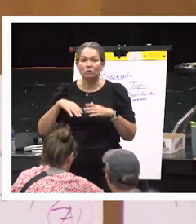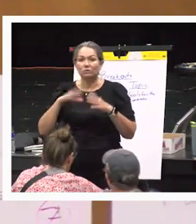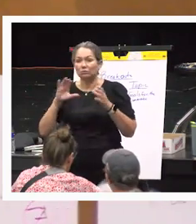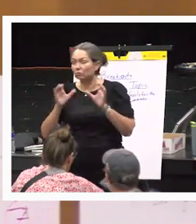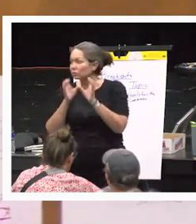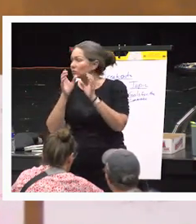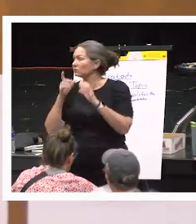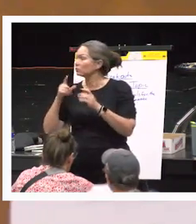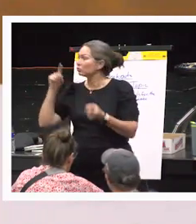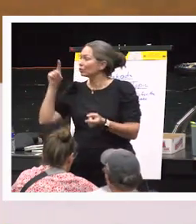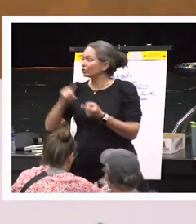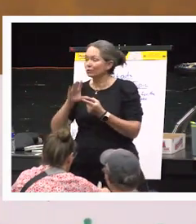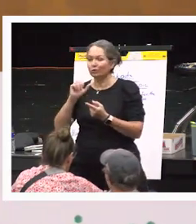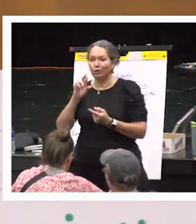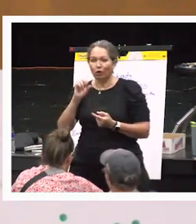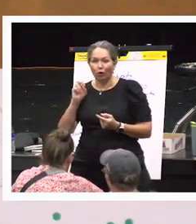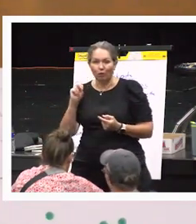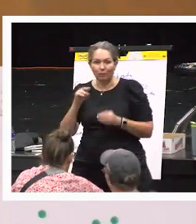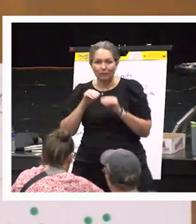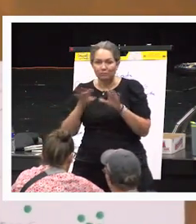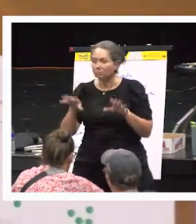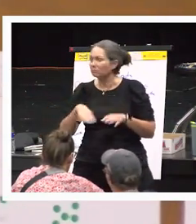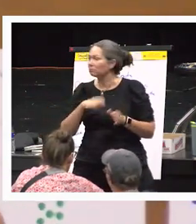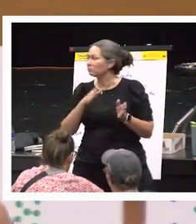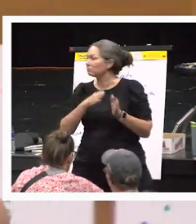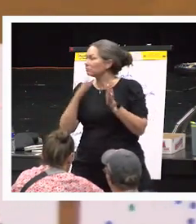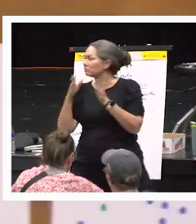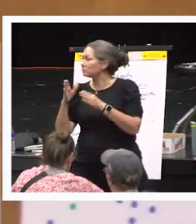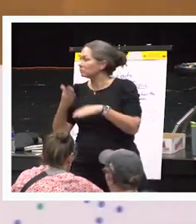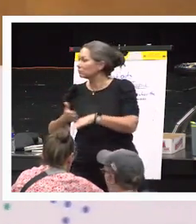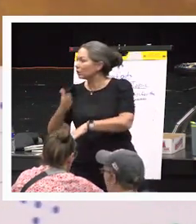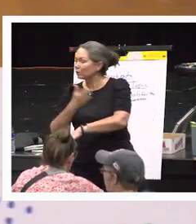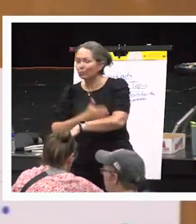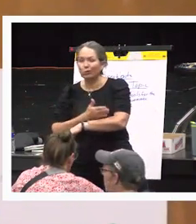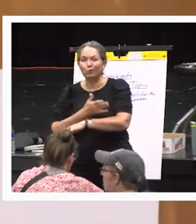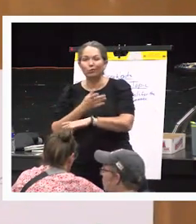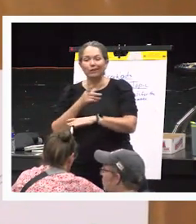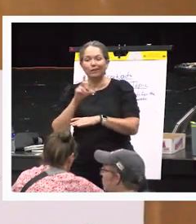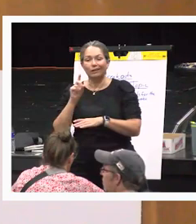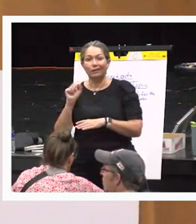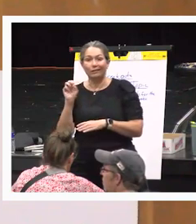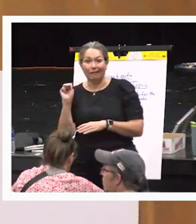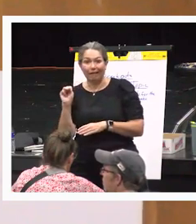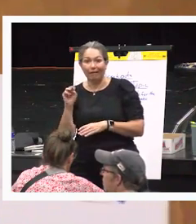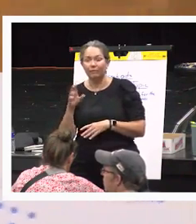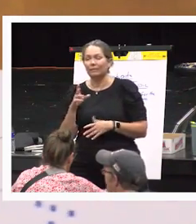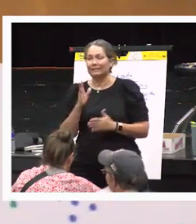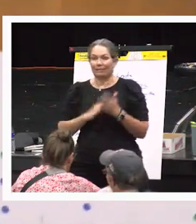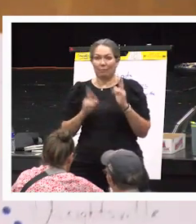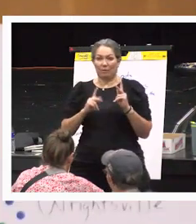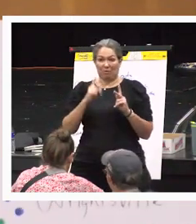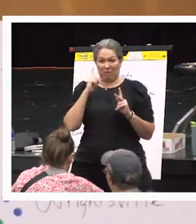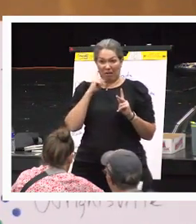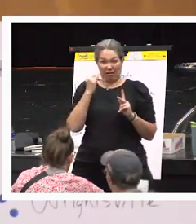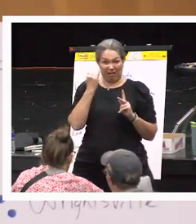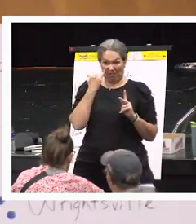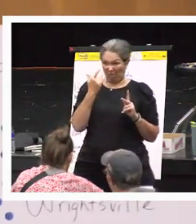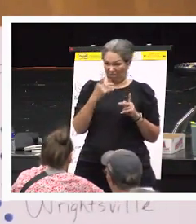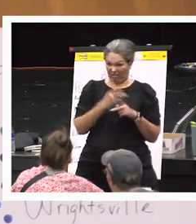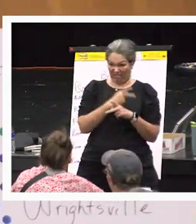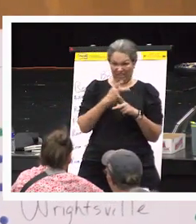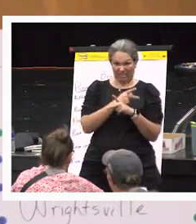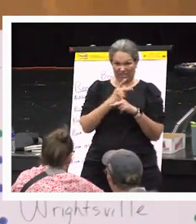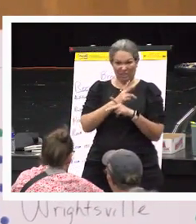impact, building a resiliency brigade, improving the Wrightsville Dam. People may think, well, if we're doing this